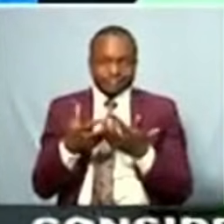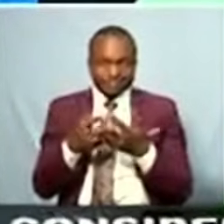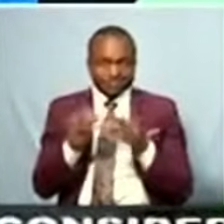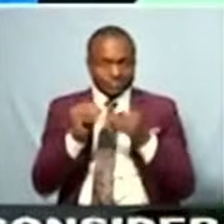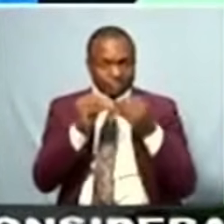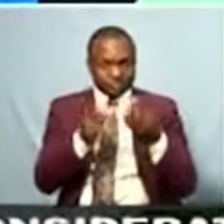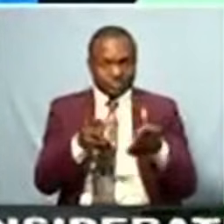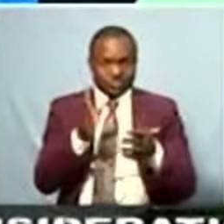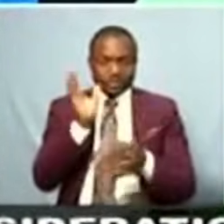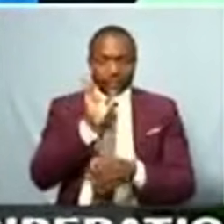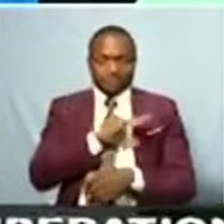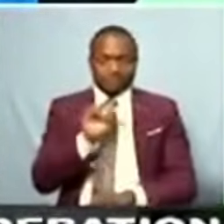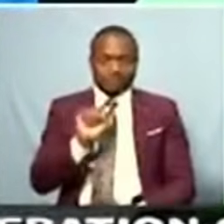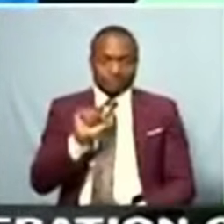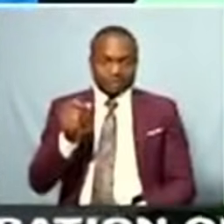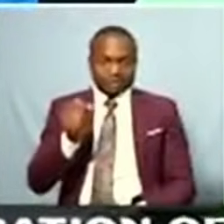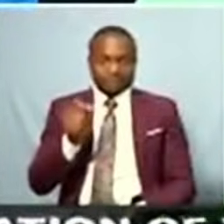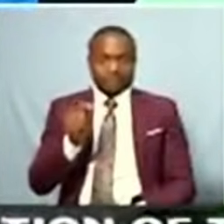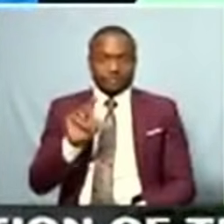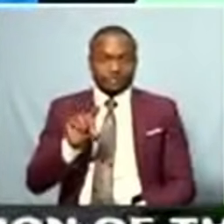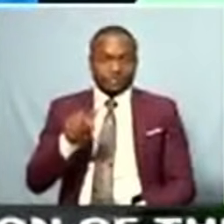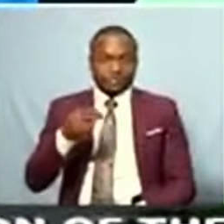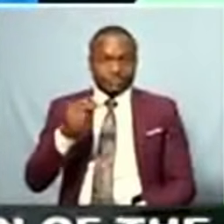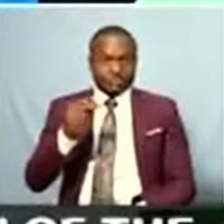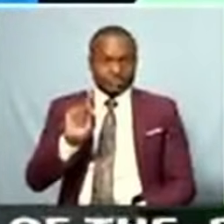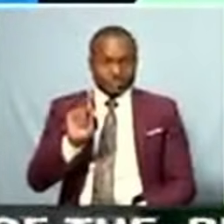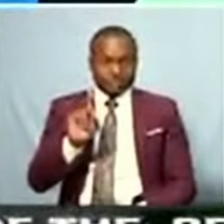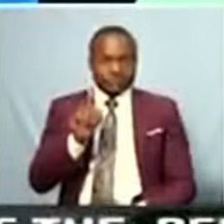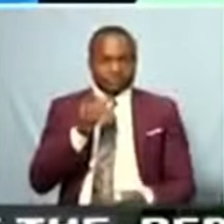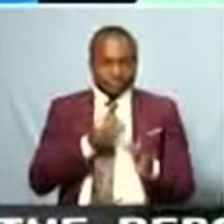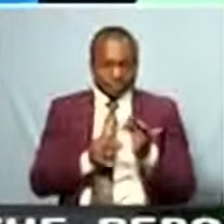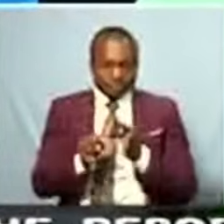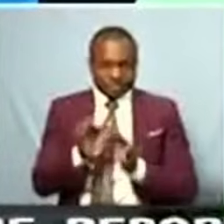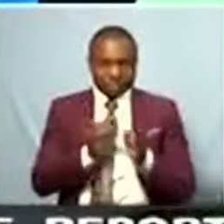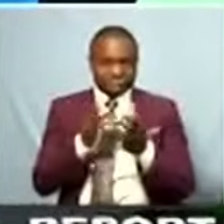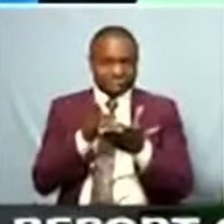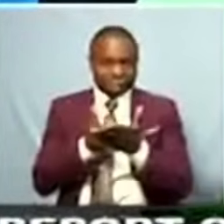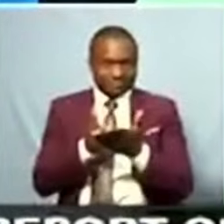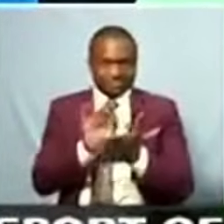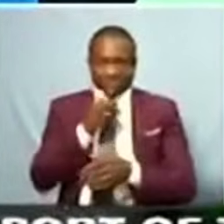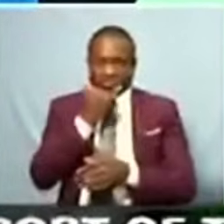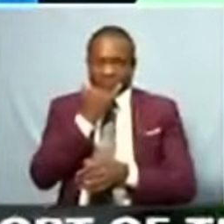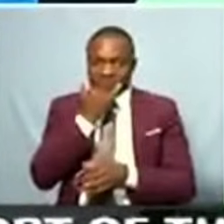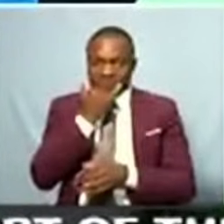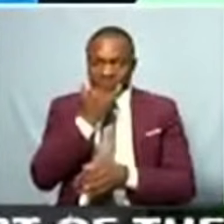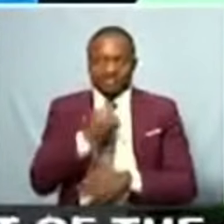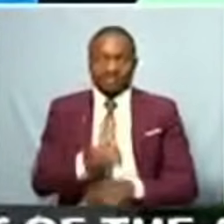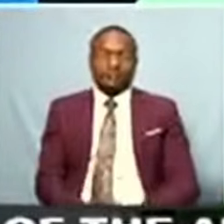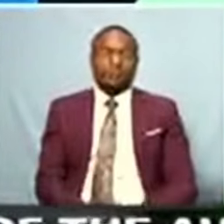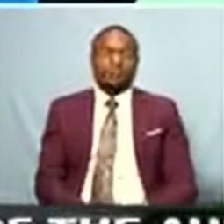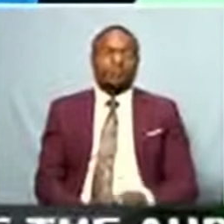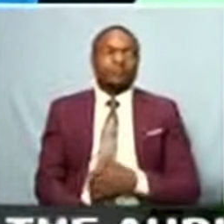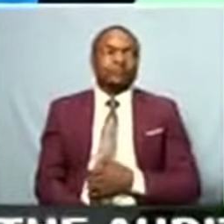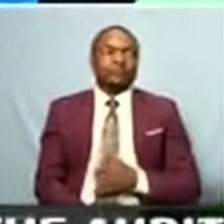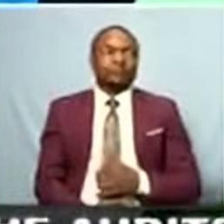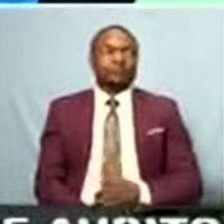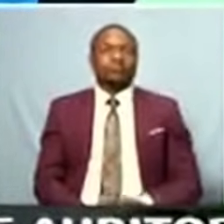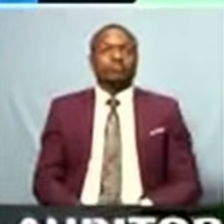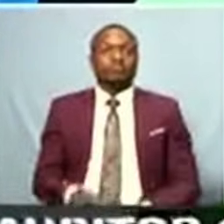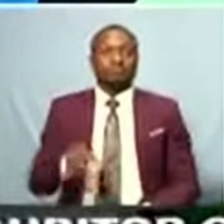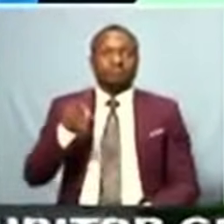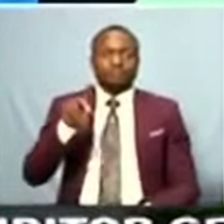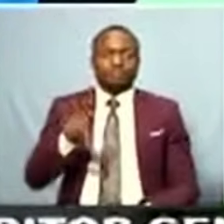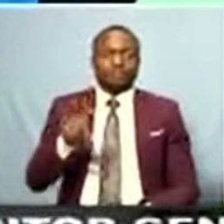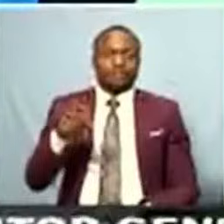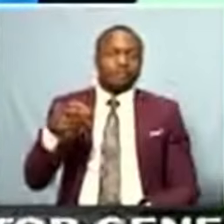auditors. I'll ask a PhD to just explain on that anomaly of the liability period. PhD can